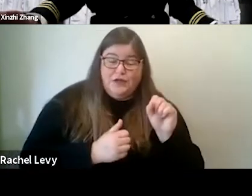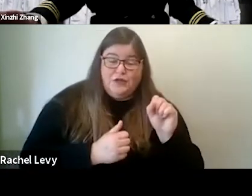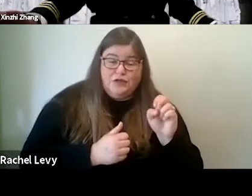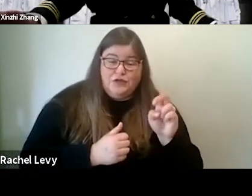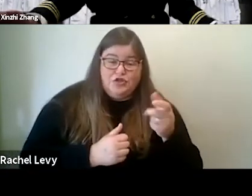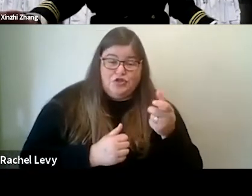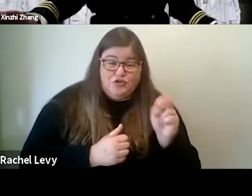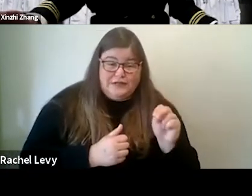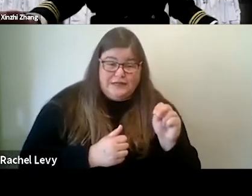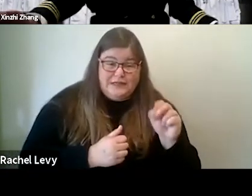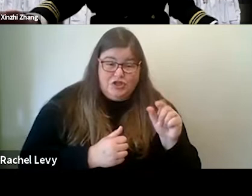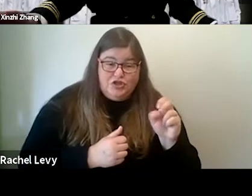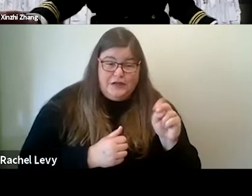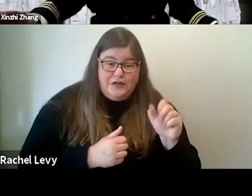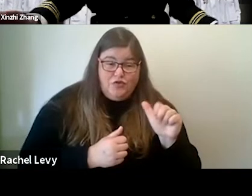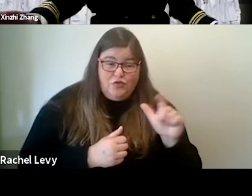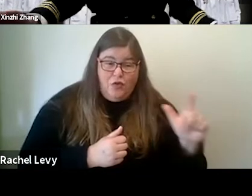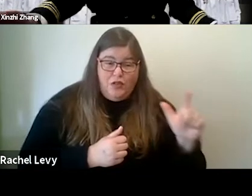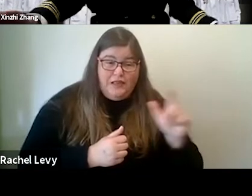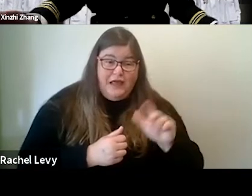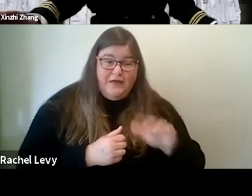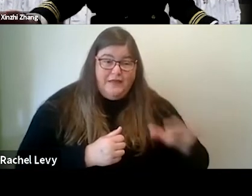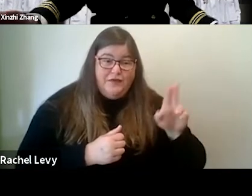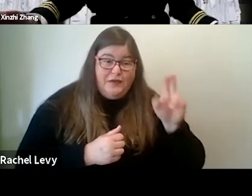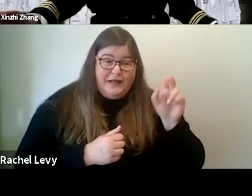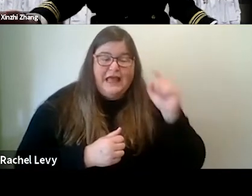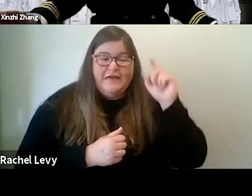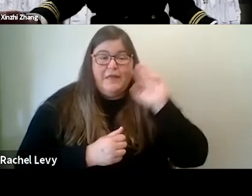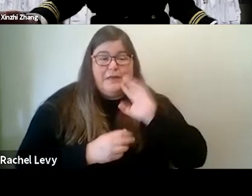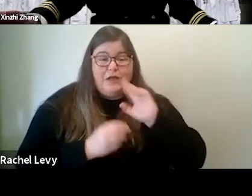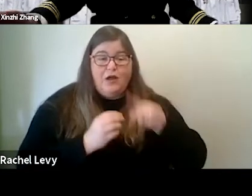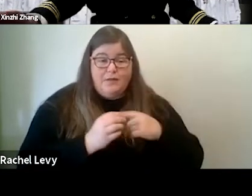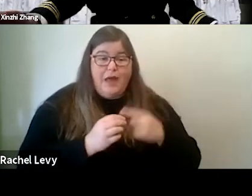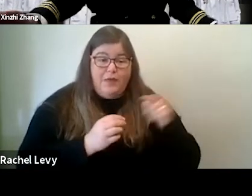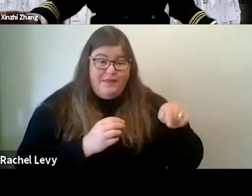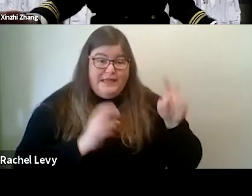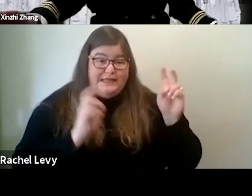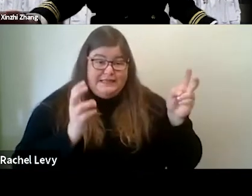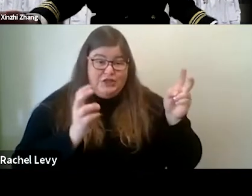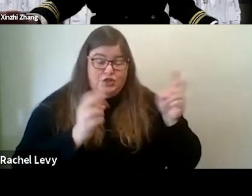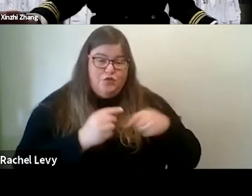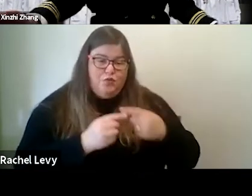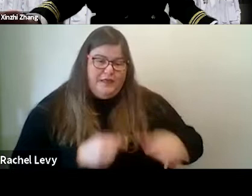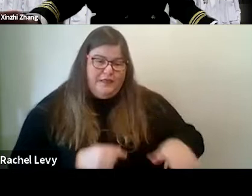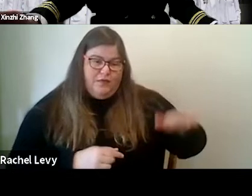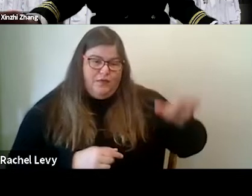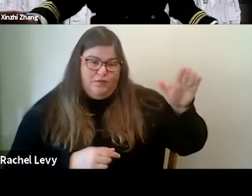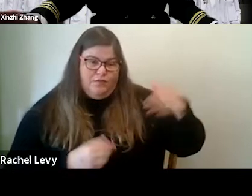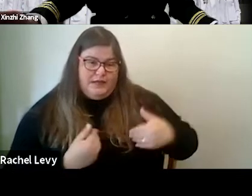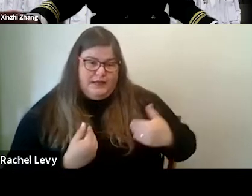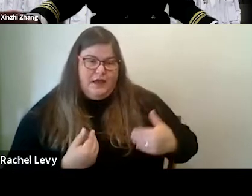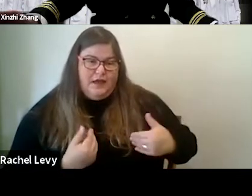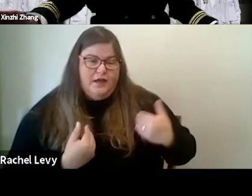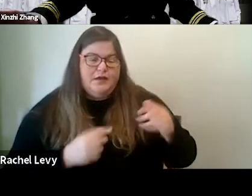President of National Academy have talking about these issues when they are young. Next slide, please.